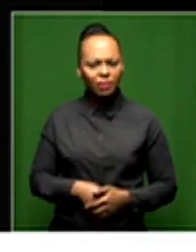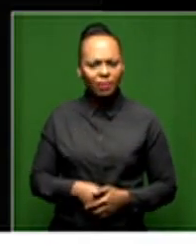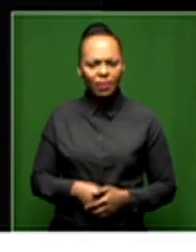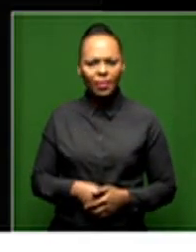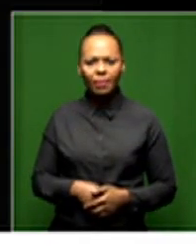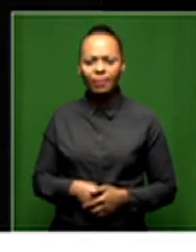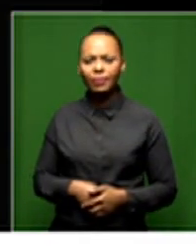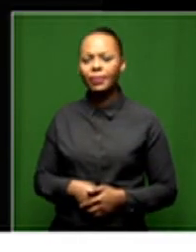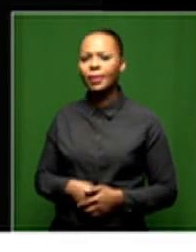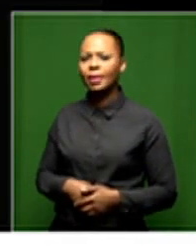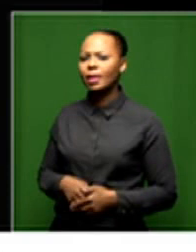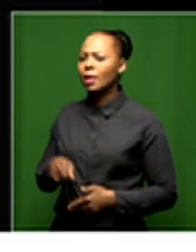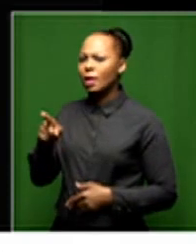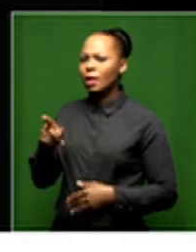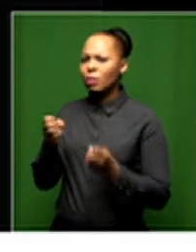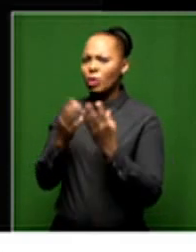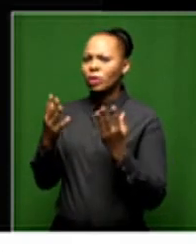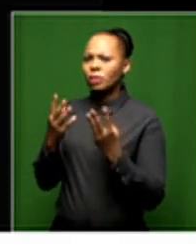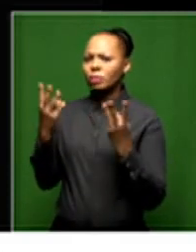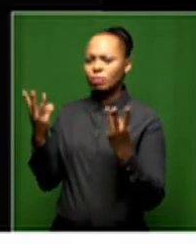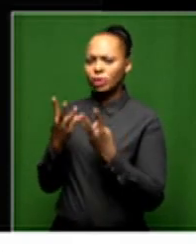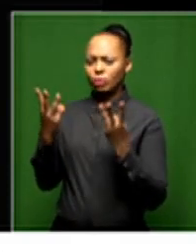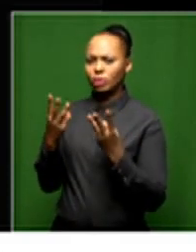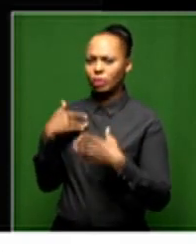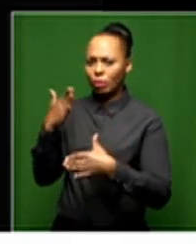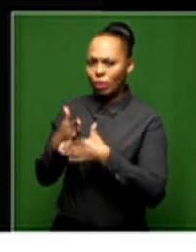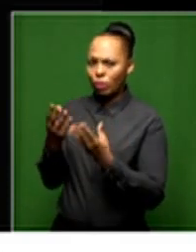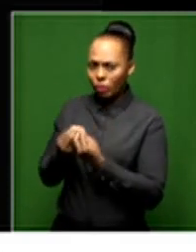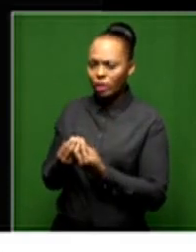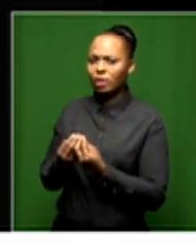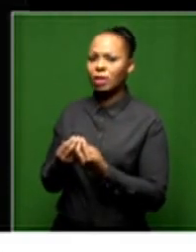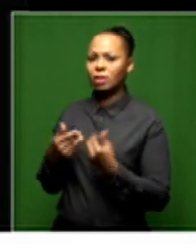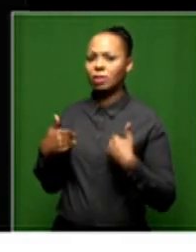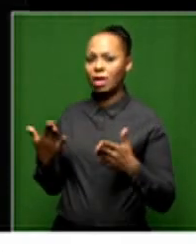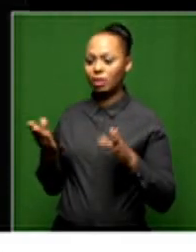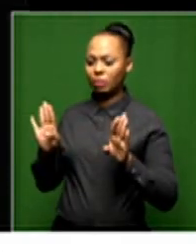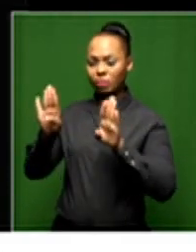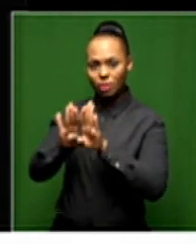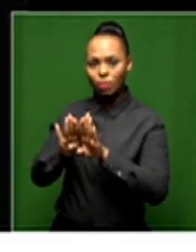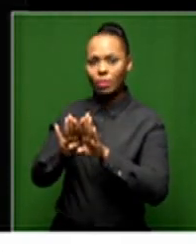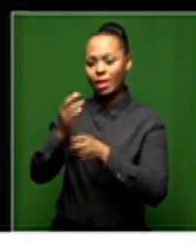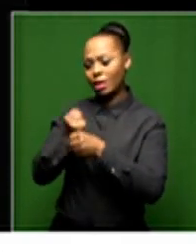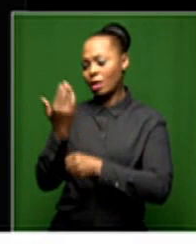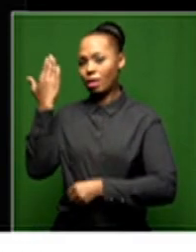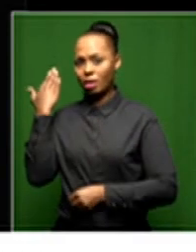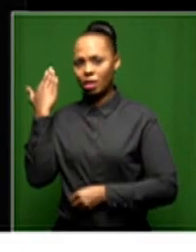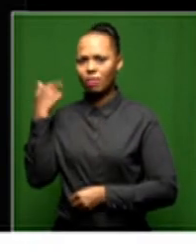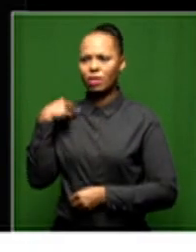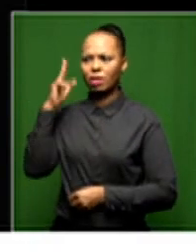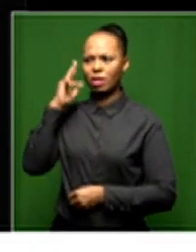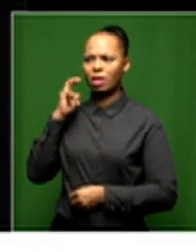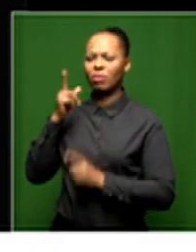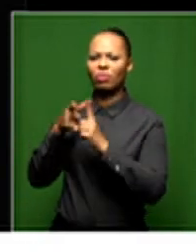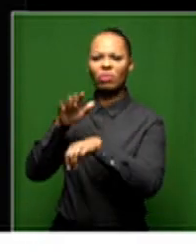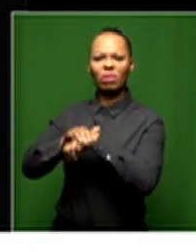Well, like most people, I've been working from home since lockdown began last year. And I heard from a mutual